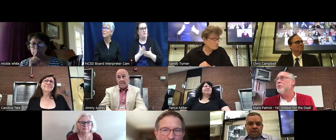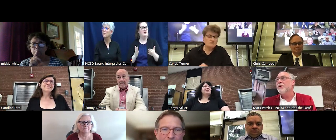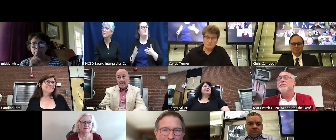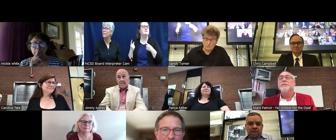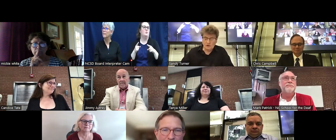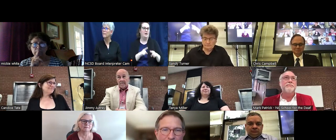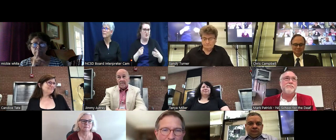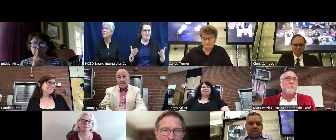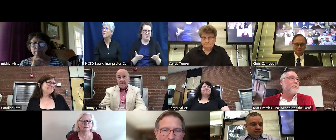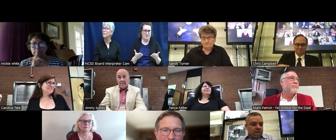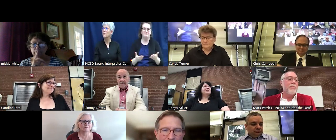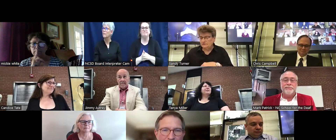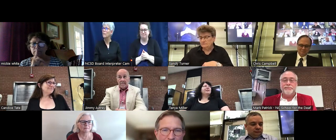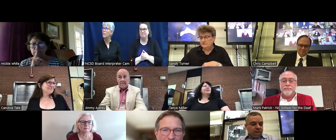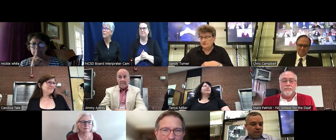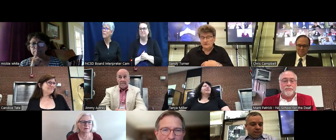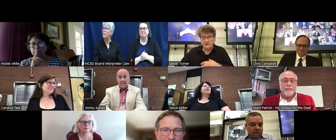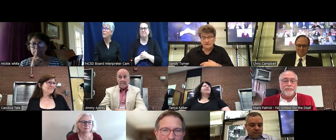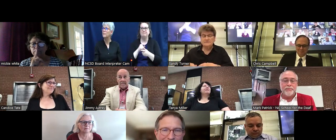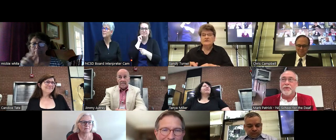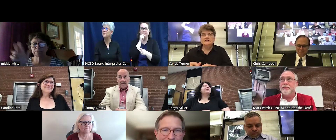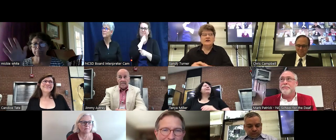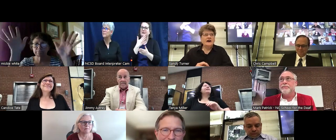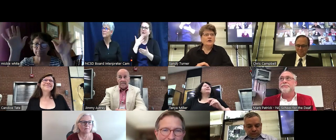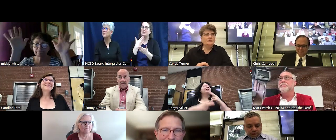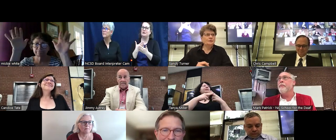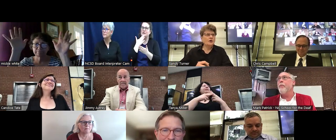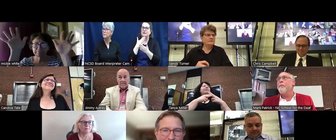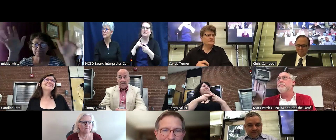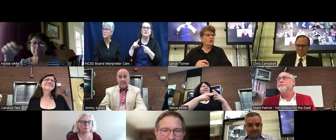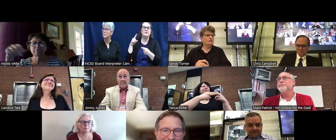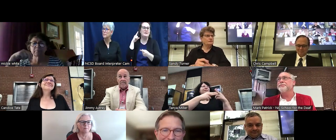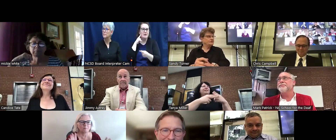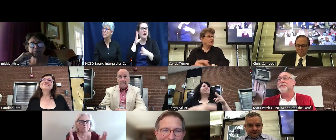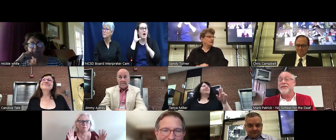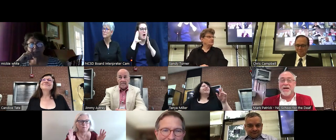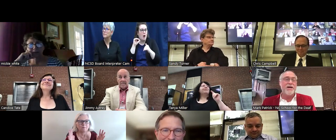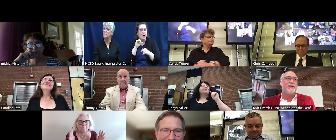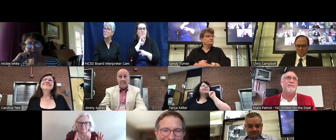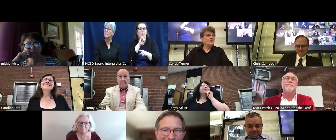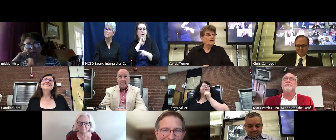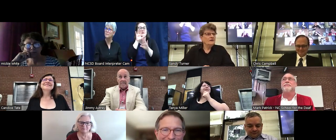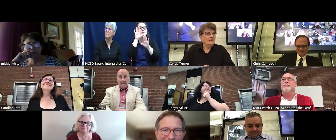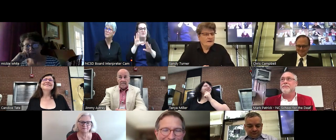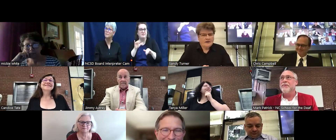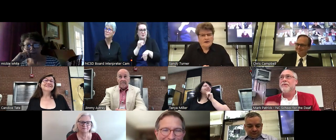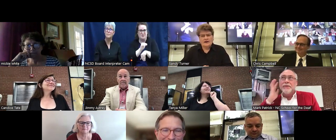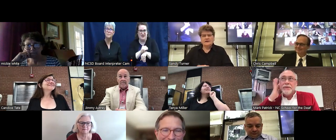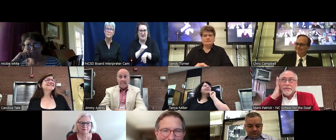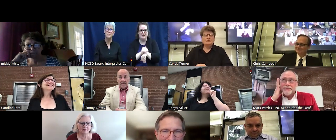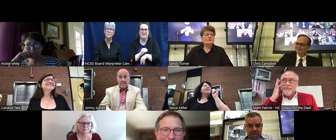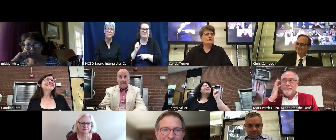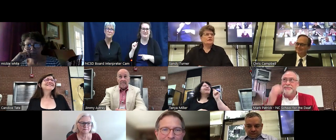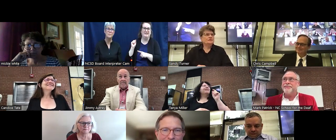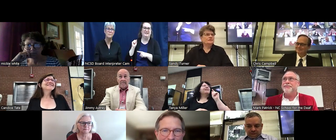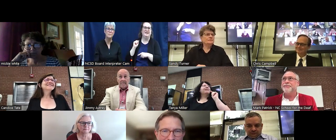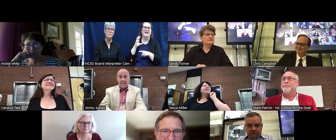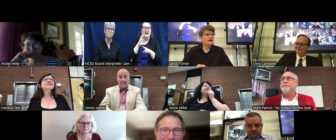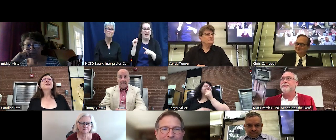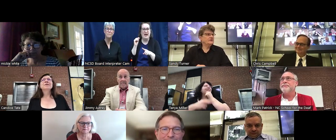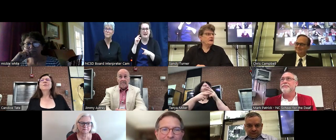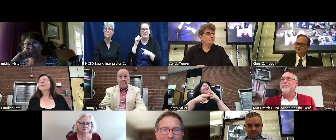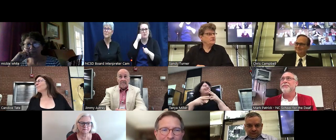school. Good to hear. I hope the prom is wonderful tonight. I can remember those